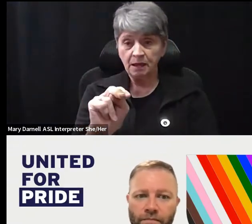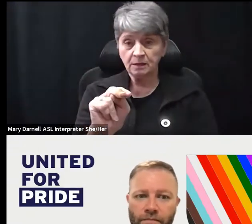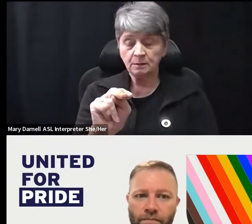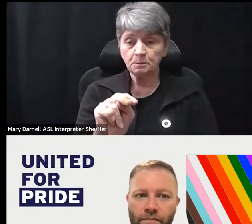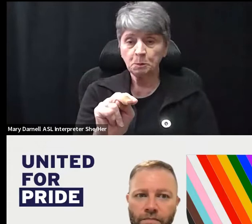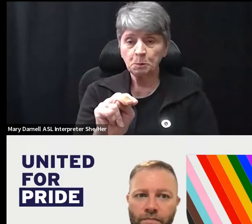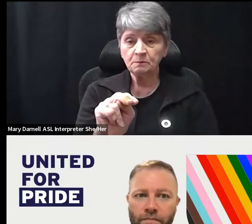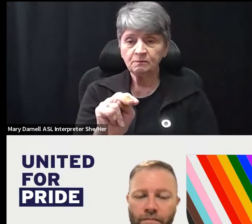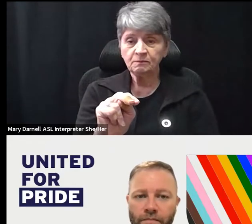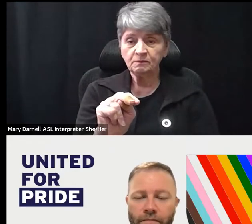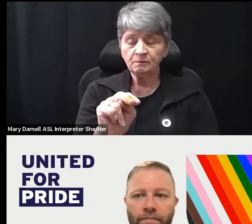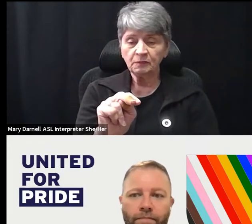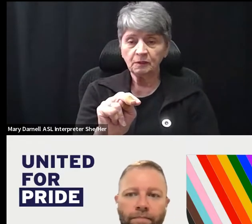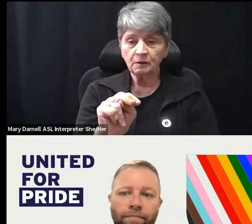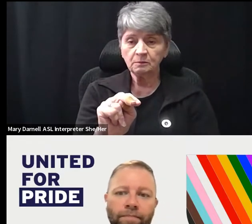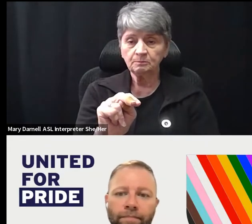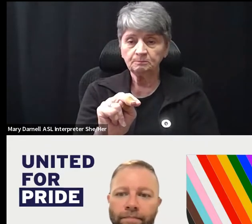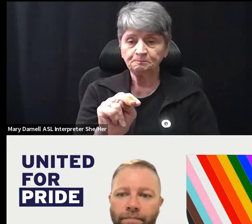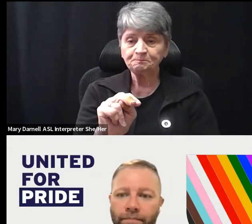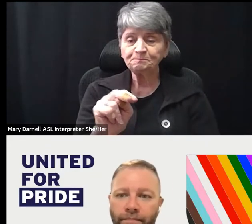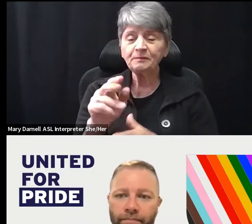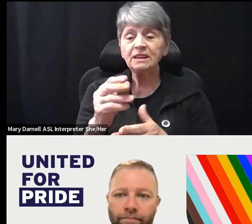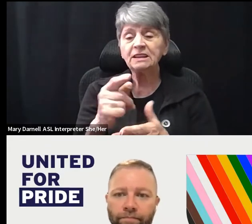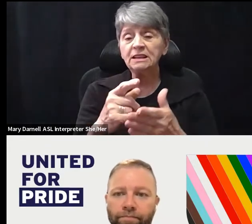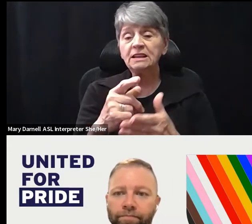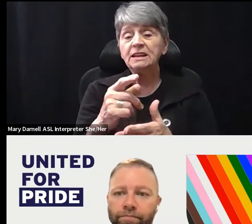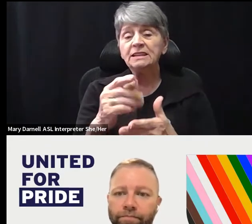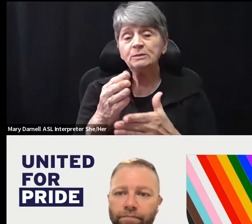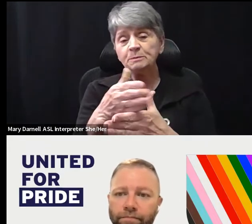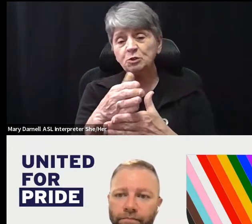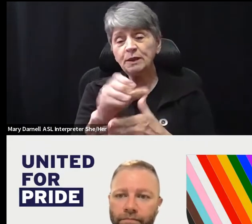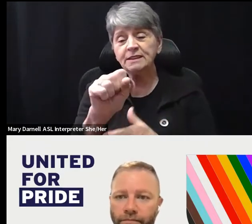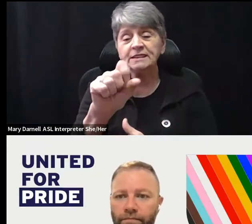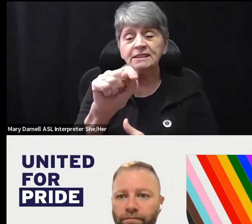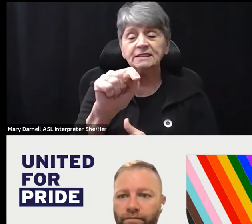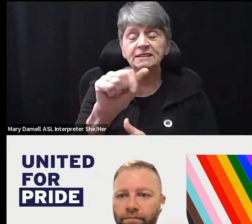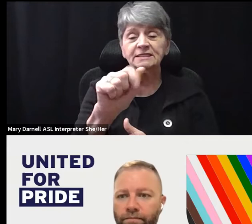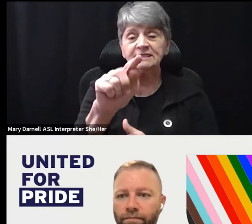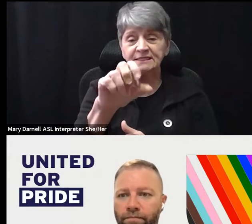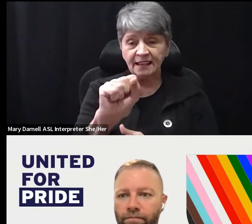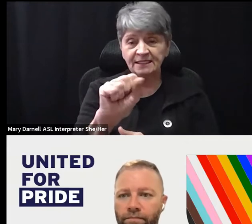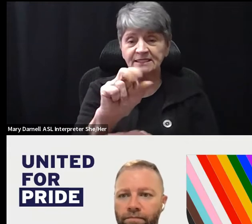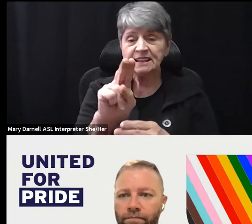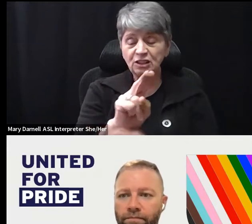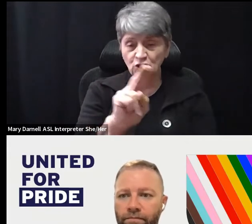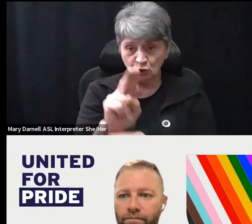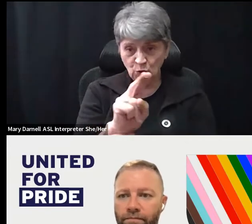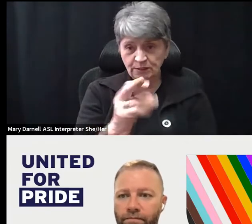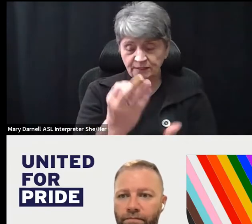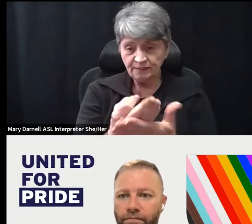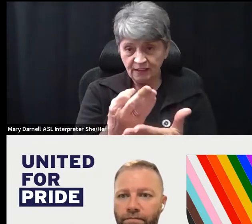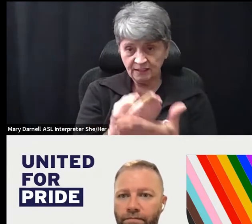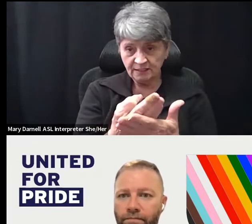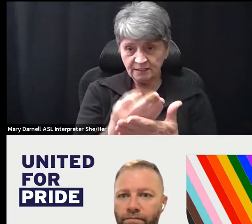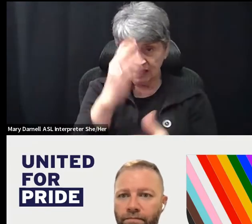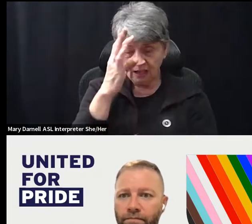that distinction that Maggie just talked about between status and use-based funding limitations. According to the court, any